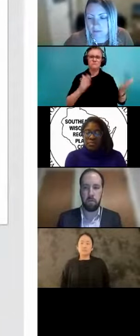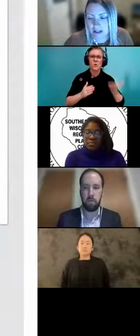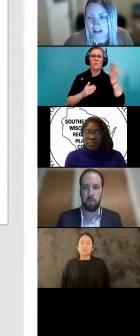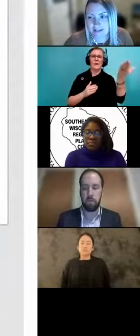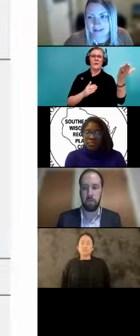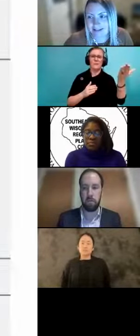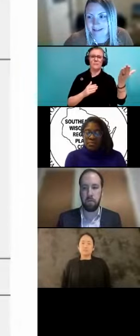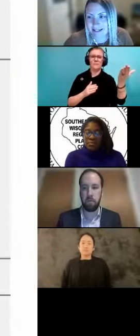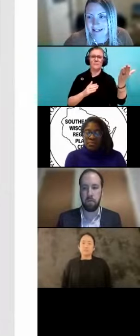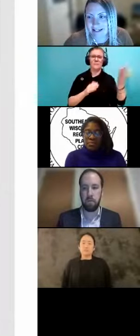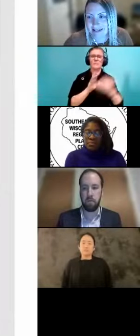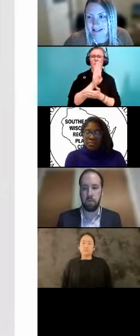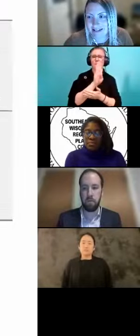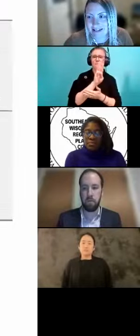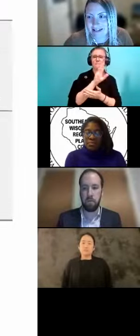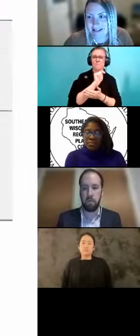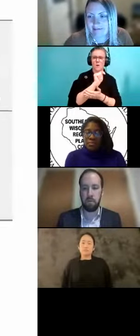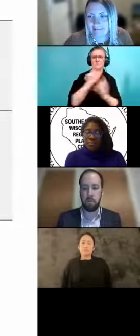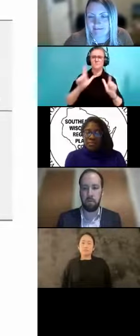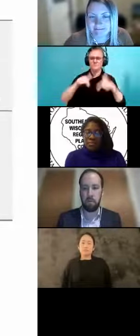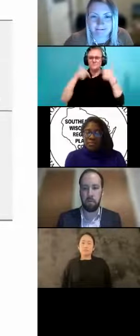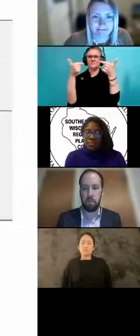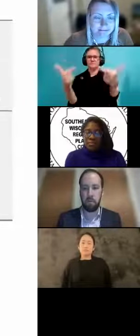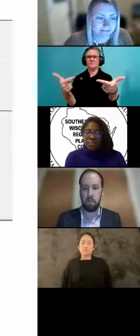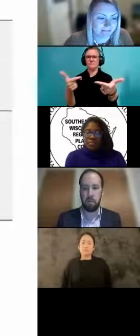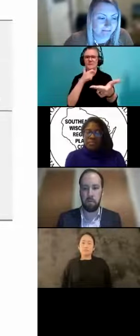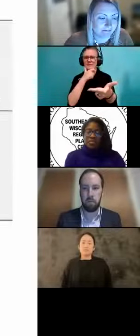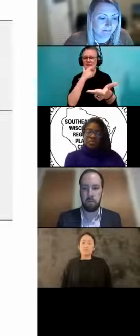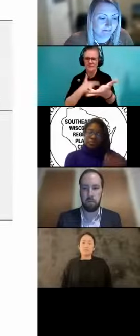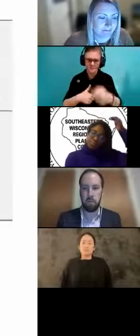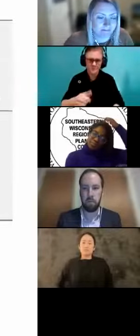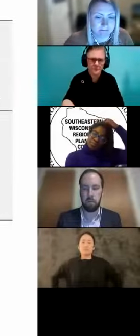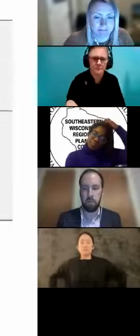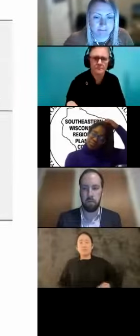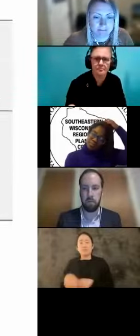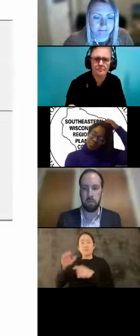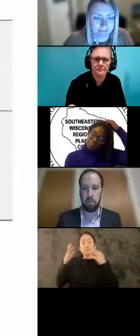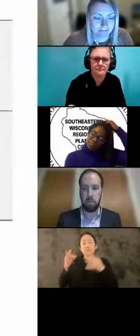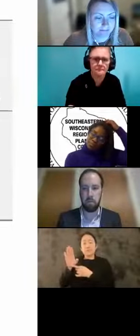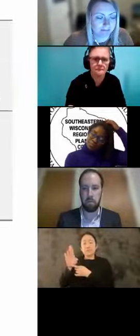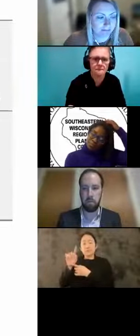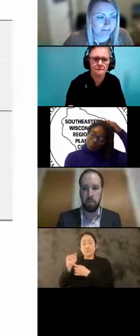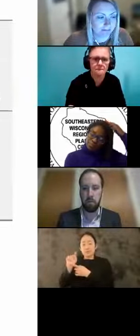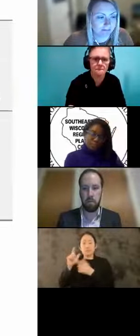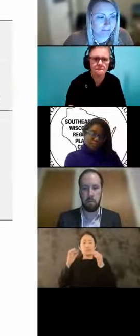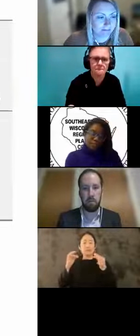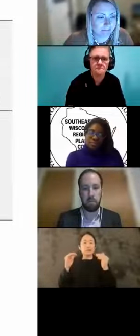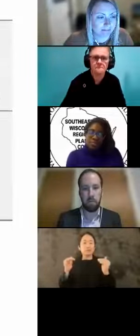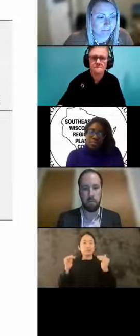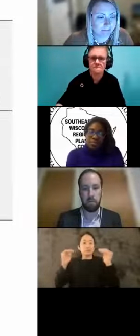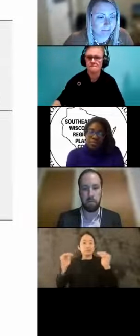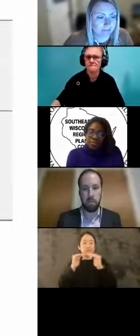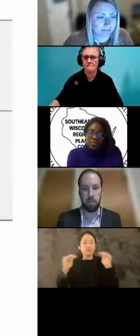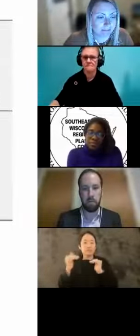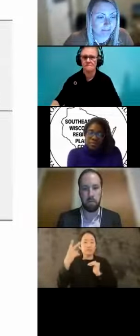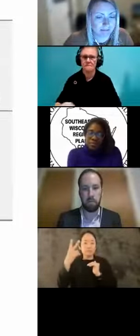the bus rapid transit into the tier 2 evaluation. And we're not saying, we did get a lot of comments